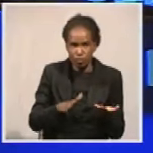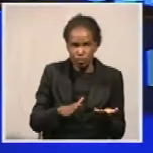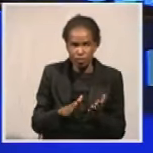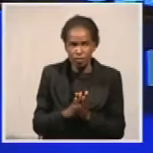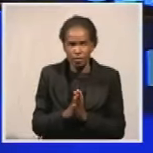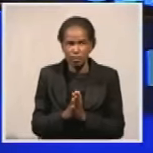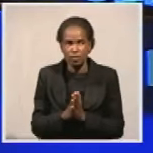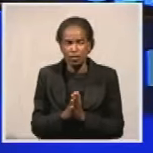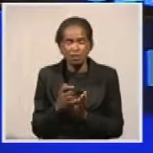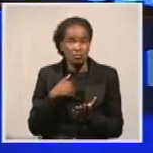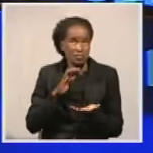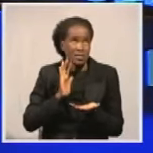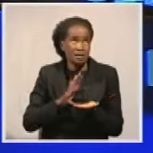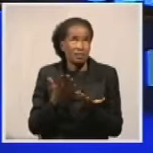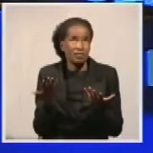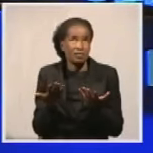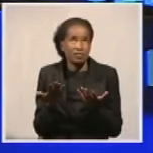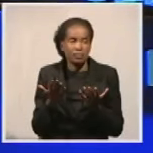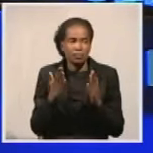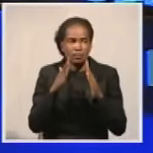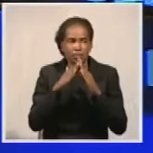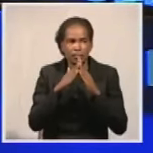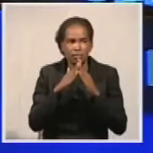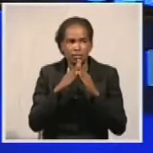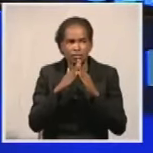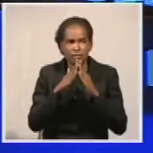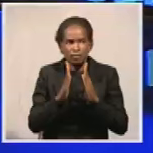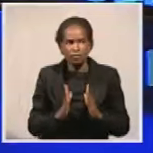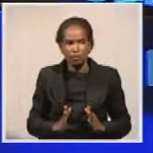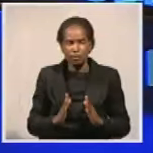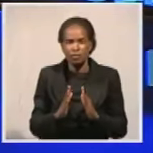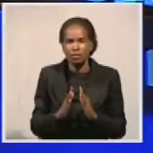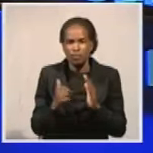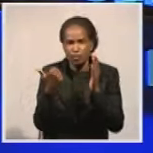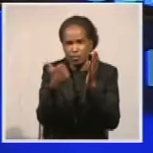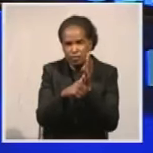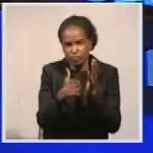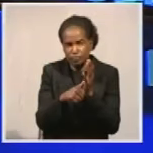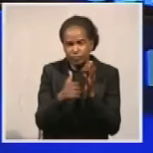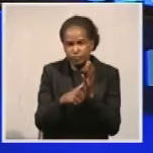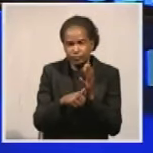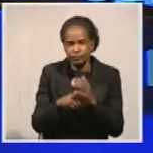found me at my house in Umthia.